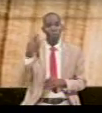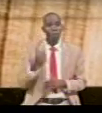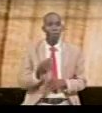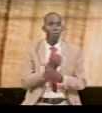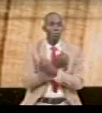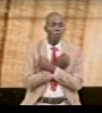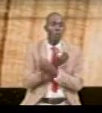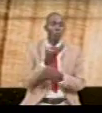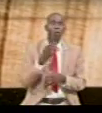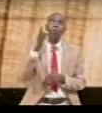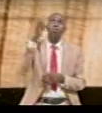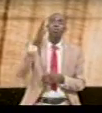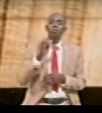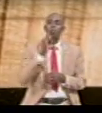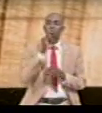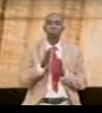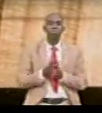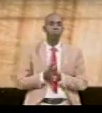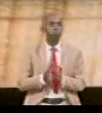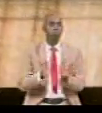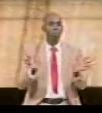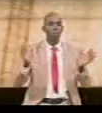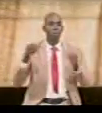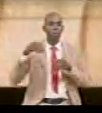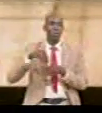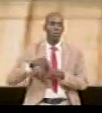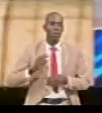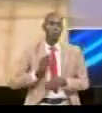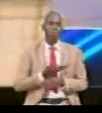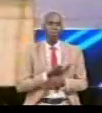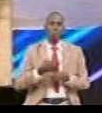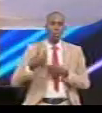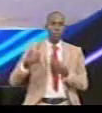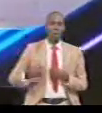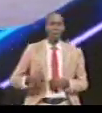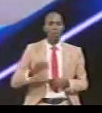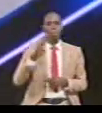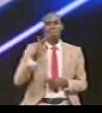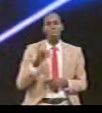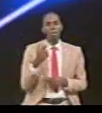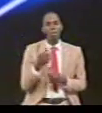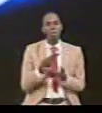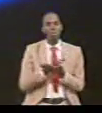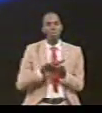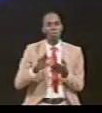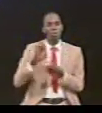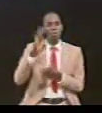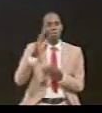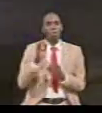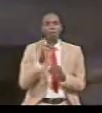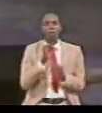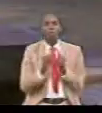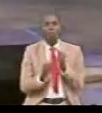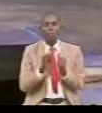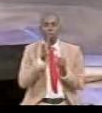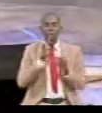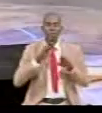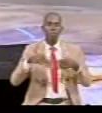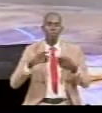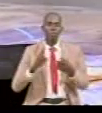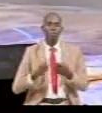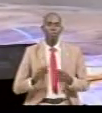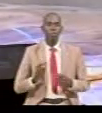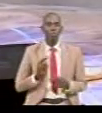shed abroad in our hearts by the Holy Ghost, which is given